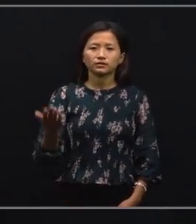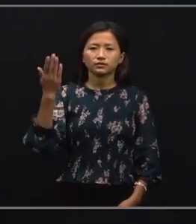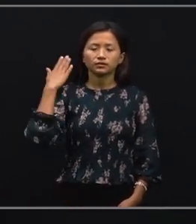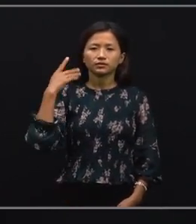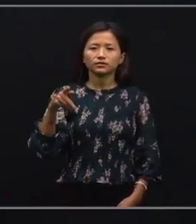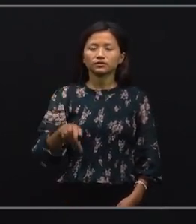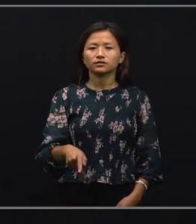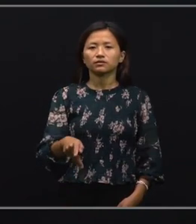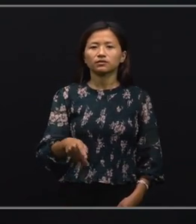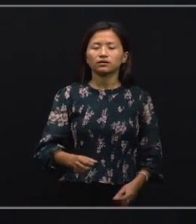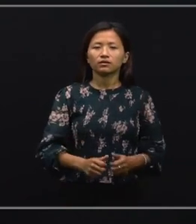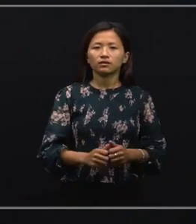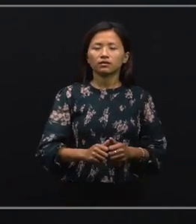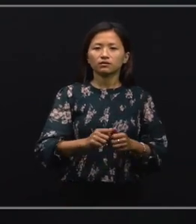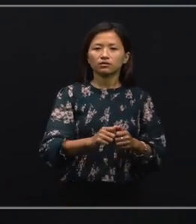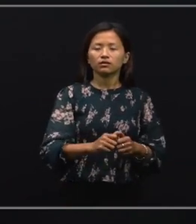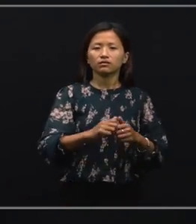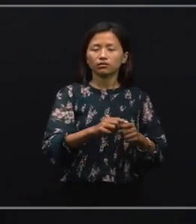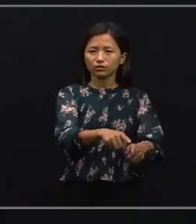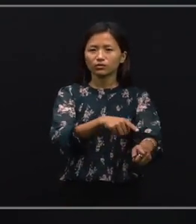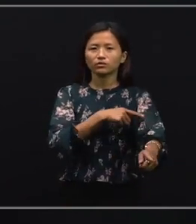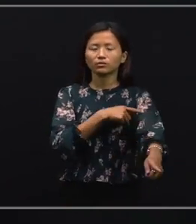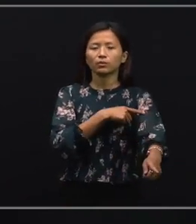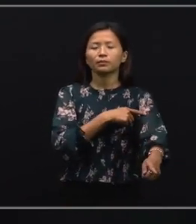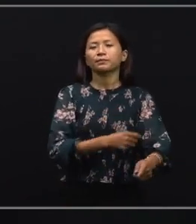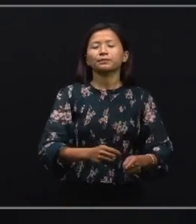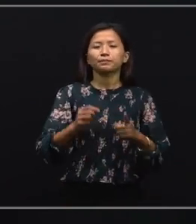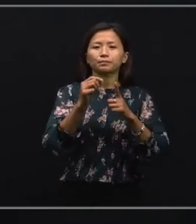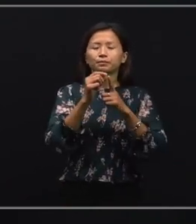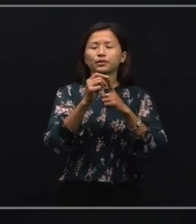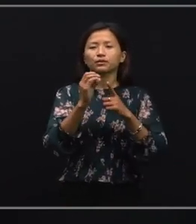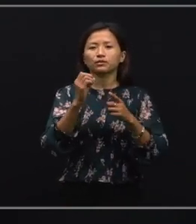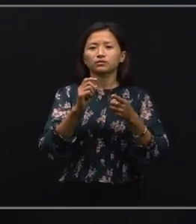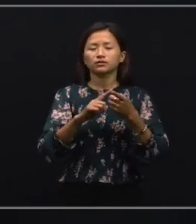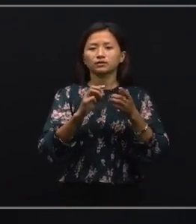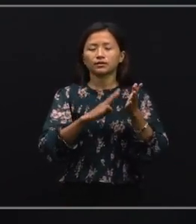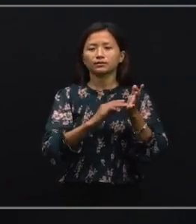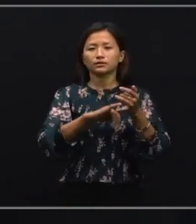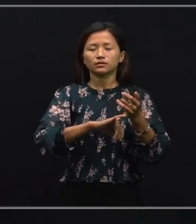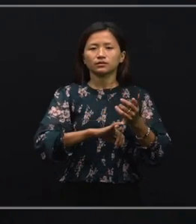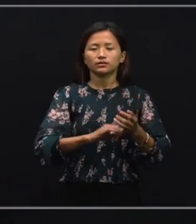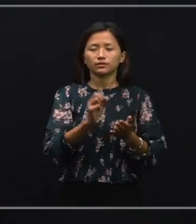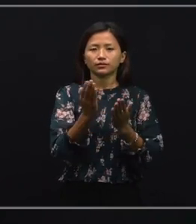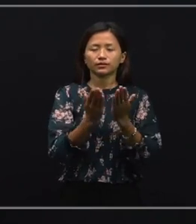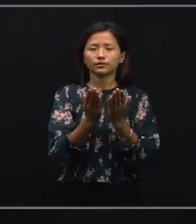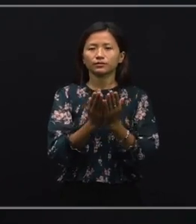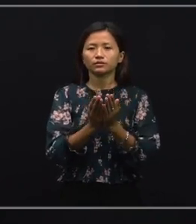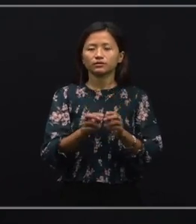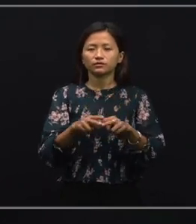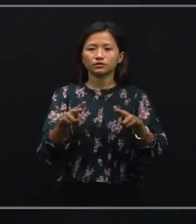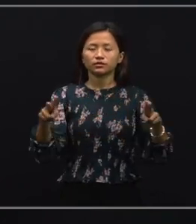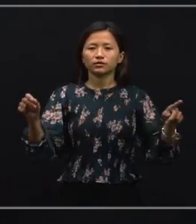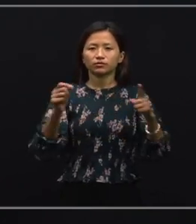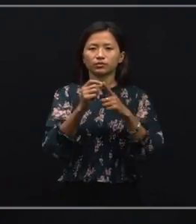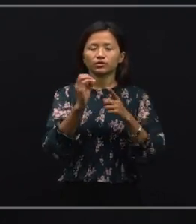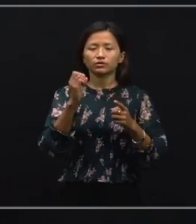a ballad. It is usually a long, ballads are usually long poems, okay? We have read about the sonnet, we have read about the different